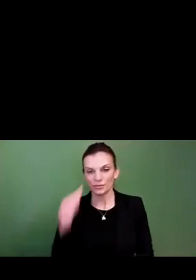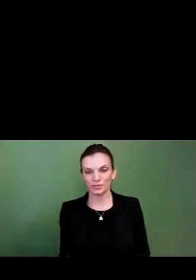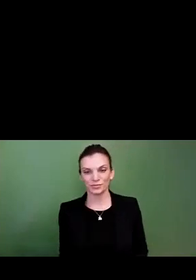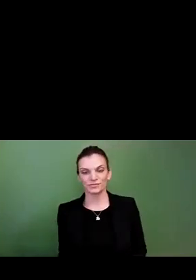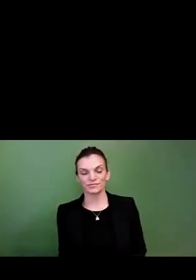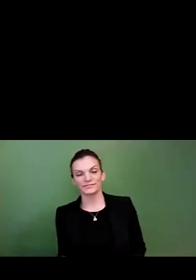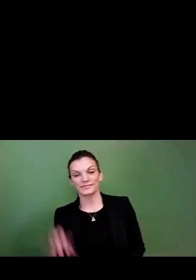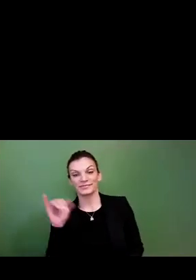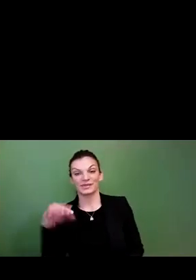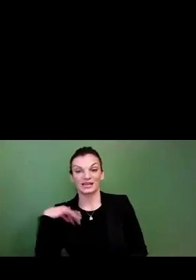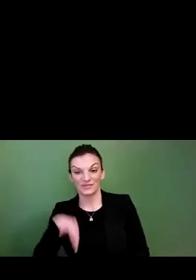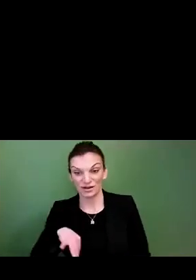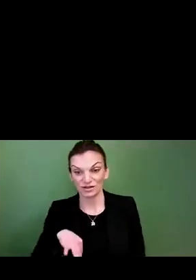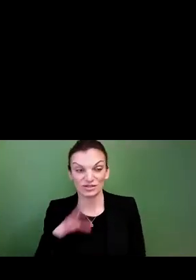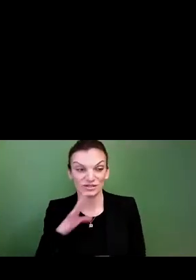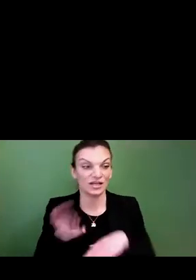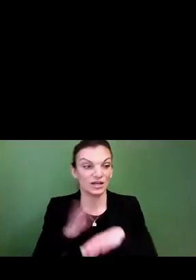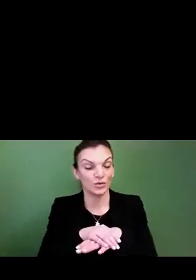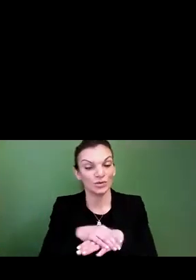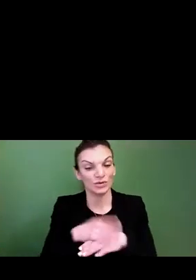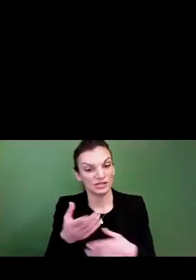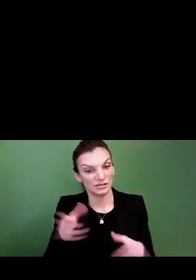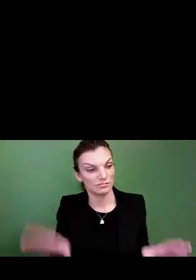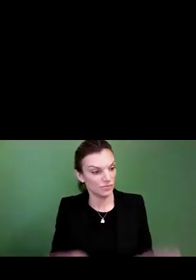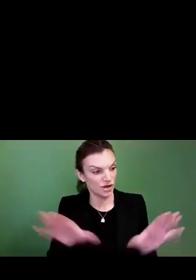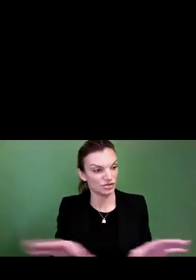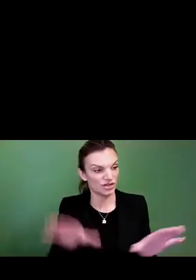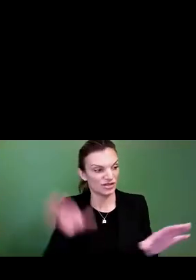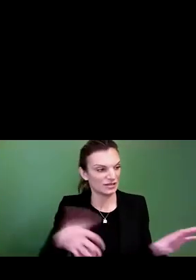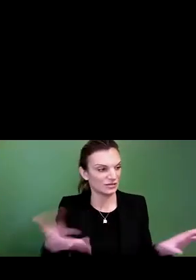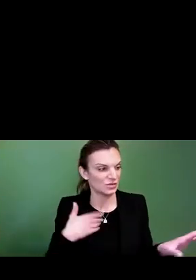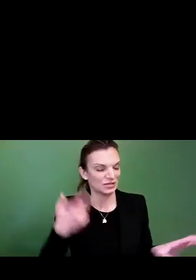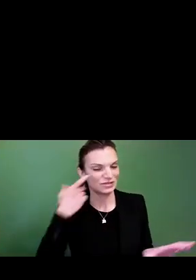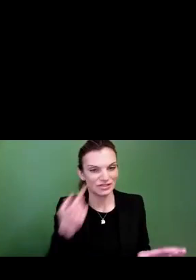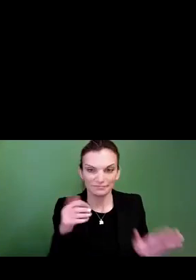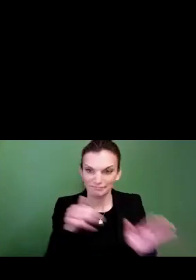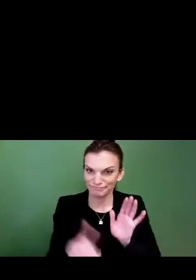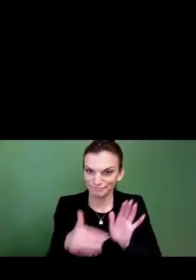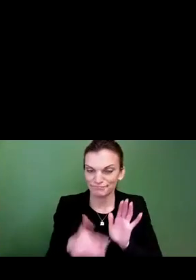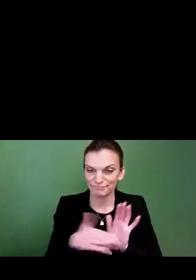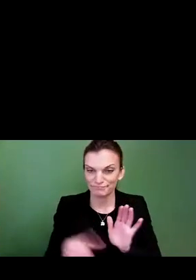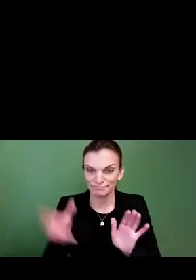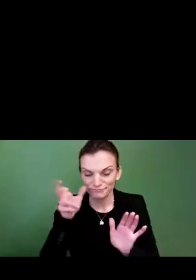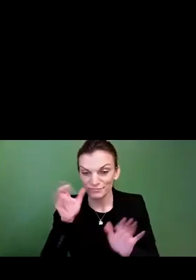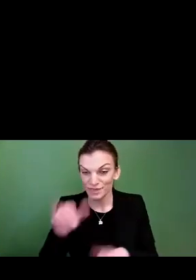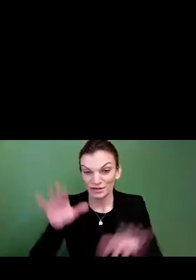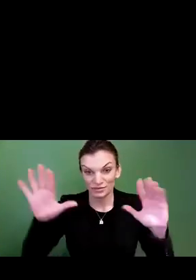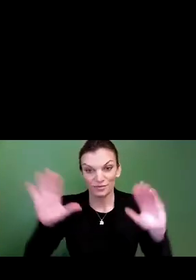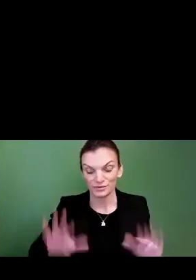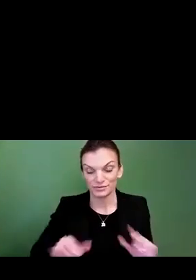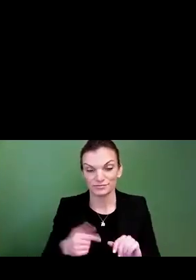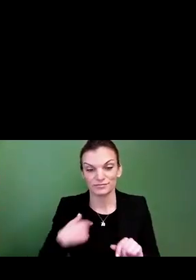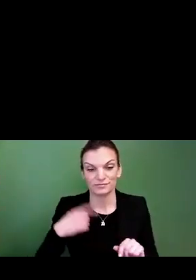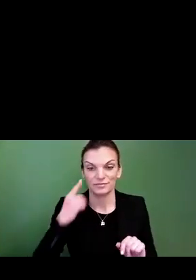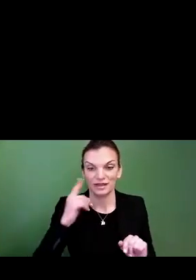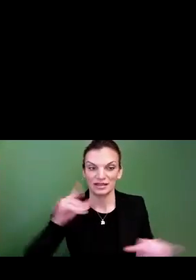So the advantages, increased production, and that's what we just keep hearing over and over again, which is awesome. I think it's